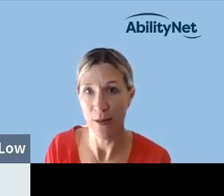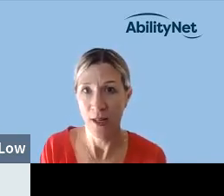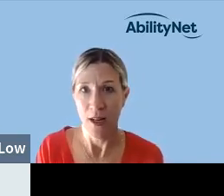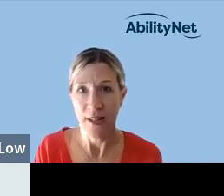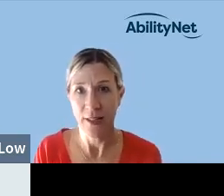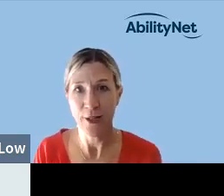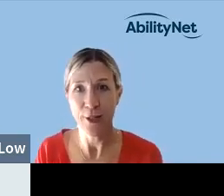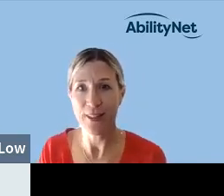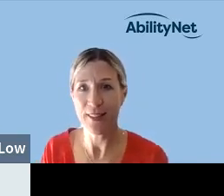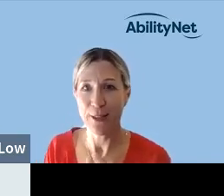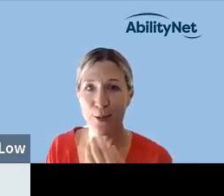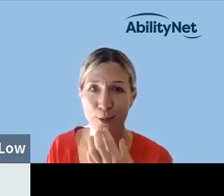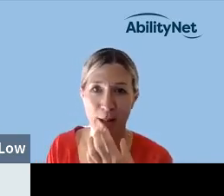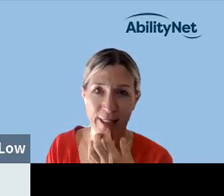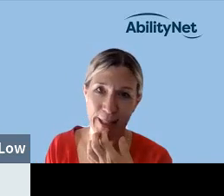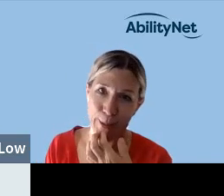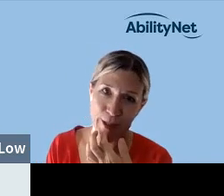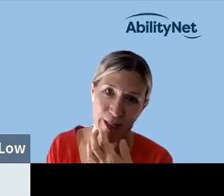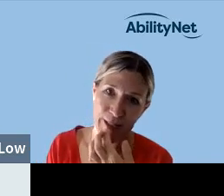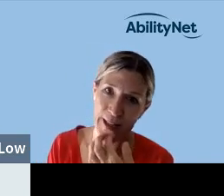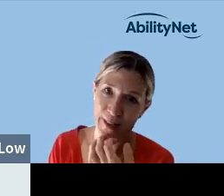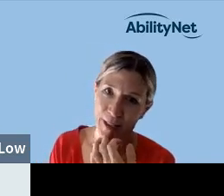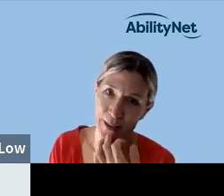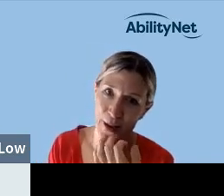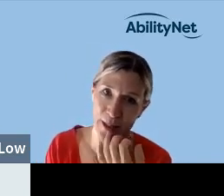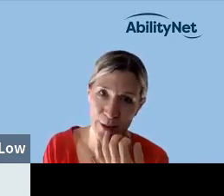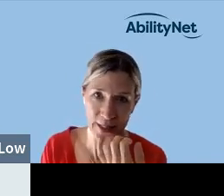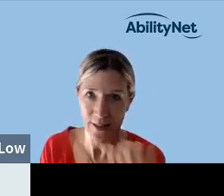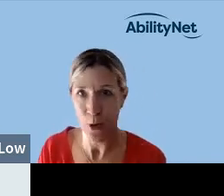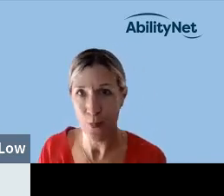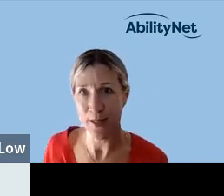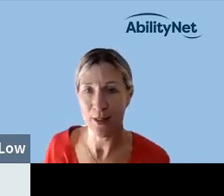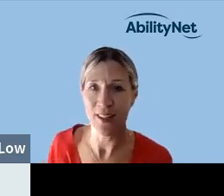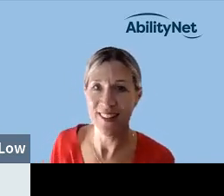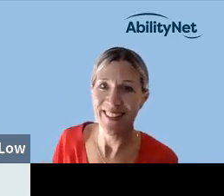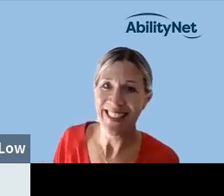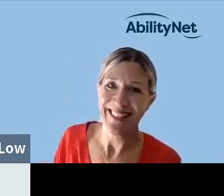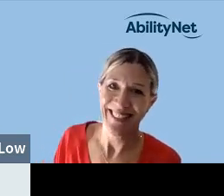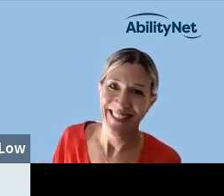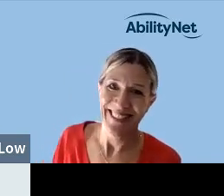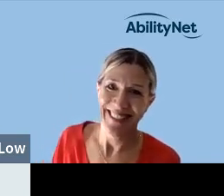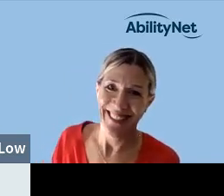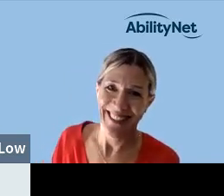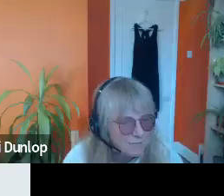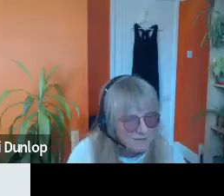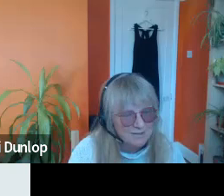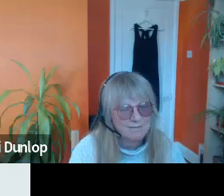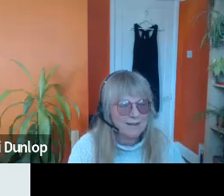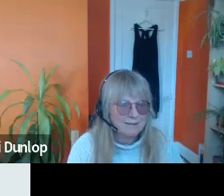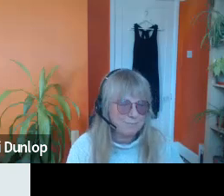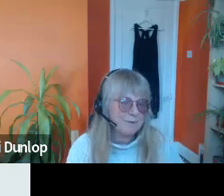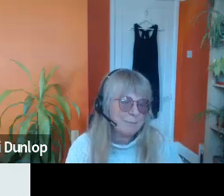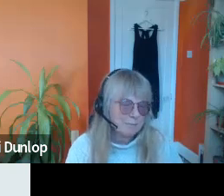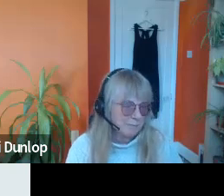as well. I don't know, Gizzy, if you've got anything you want to come in on this topic. Well,